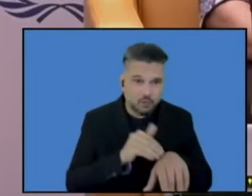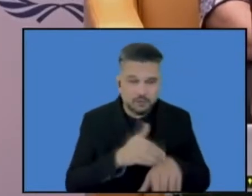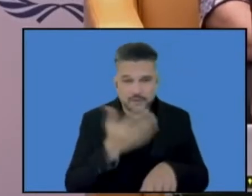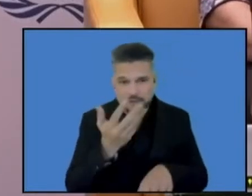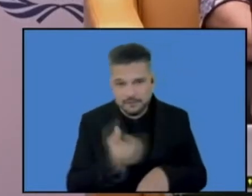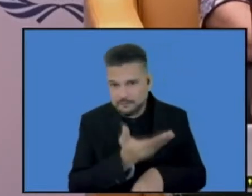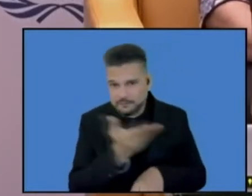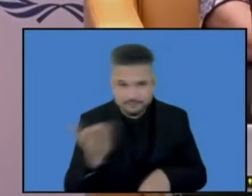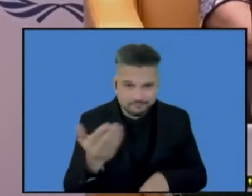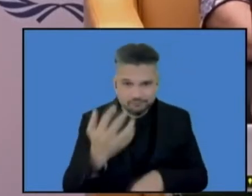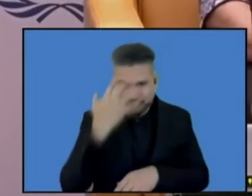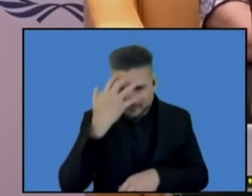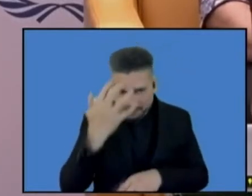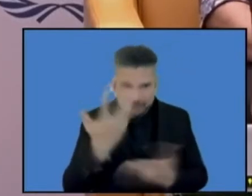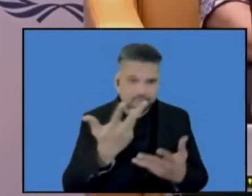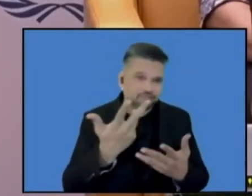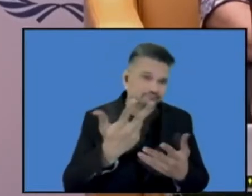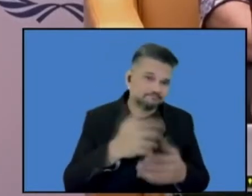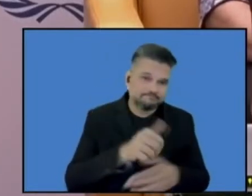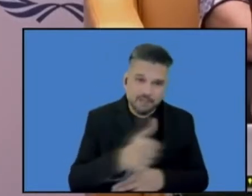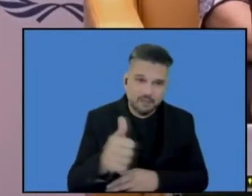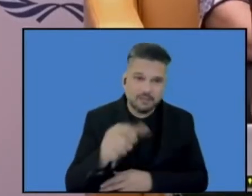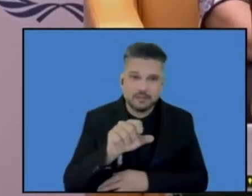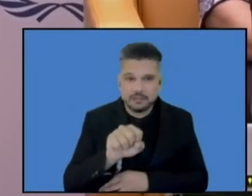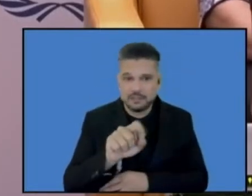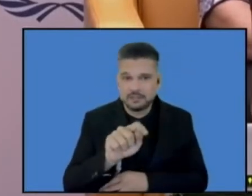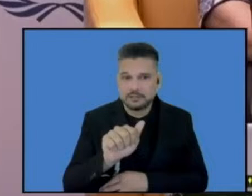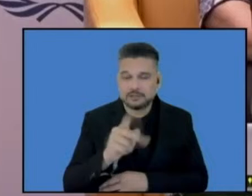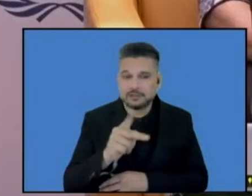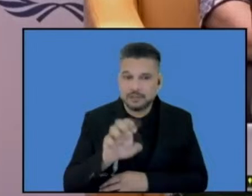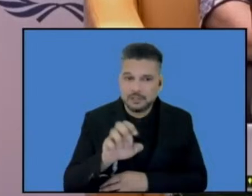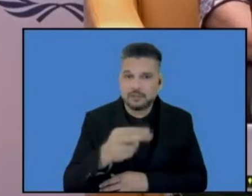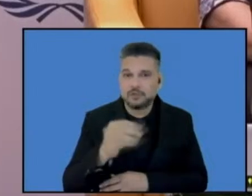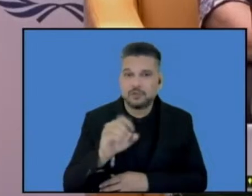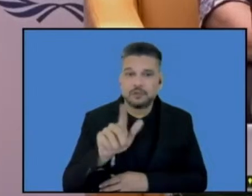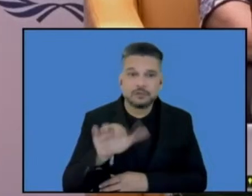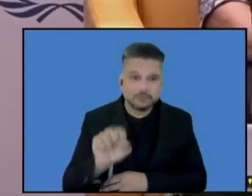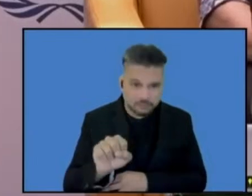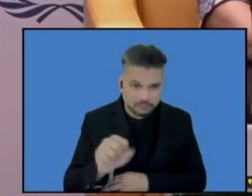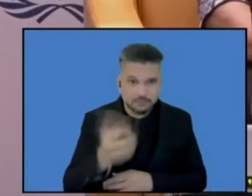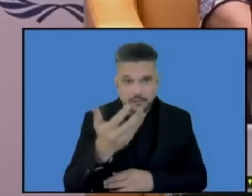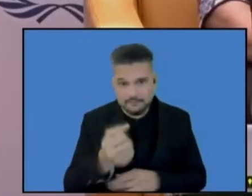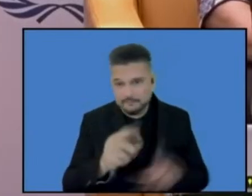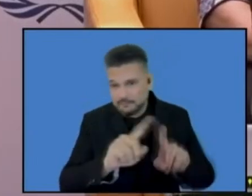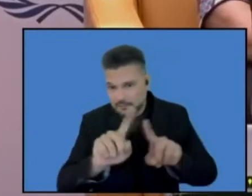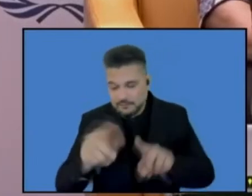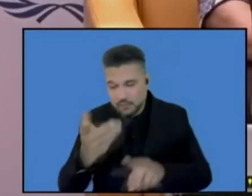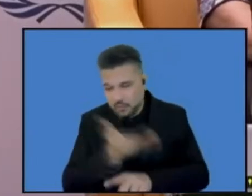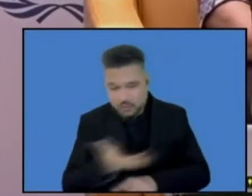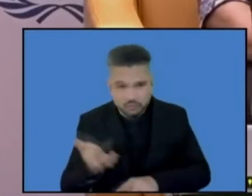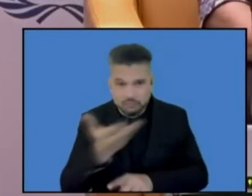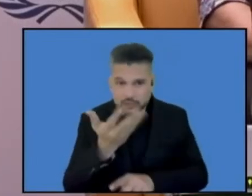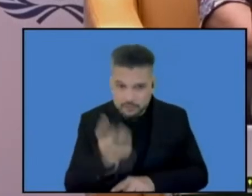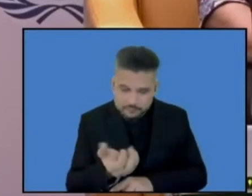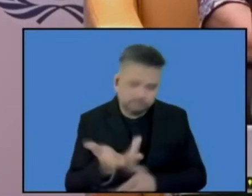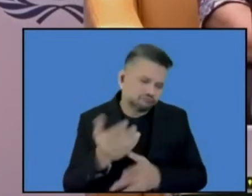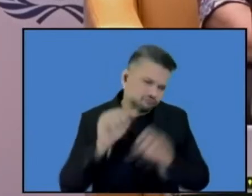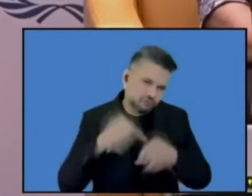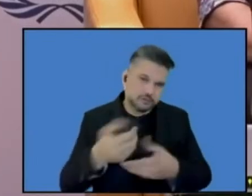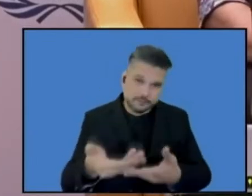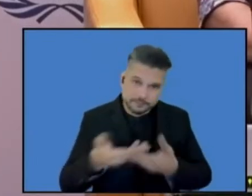states, stakeholders, and other participating colleagues right after. But I should also,